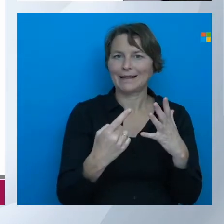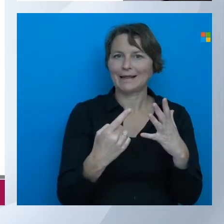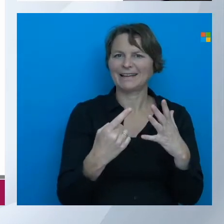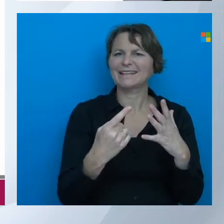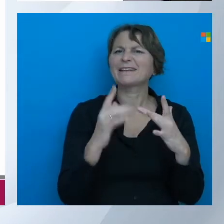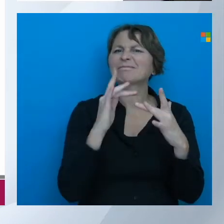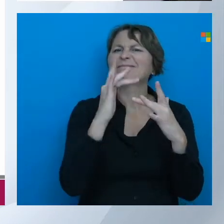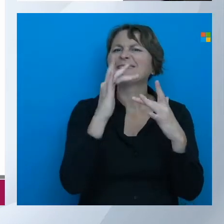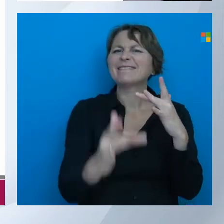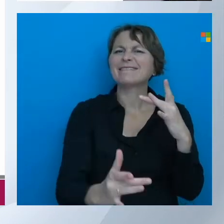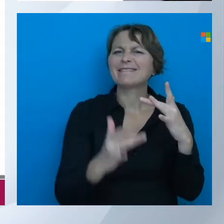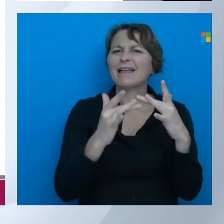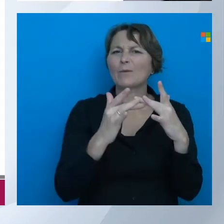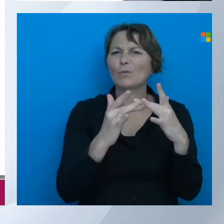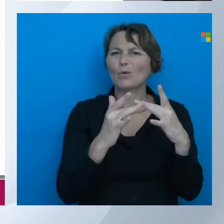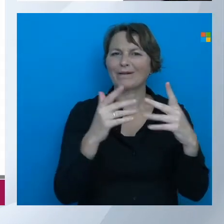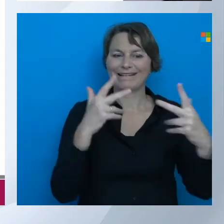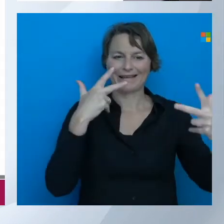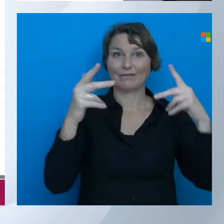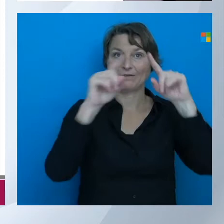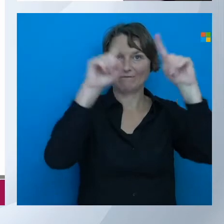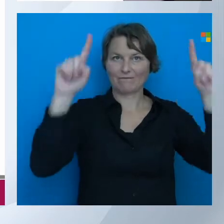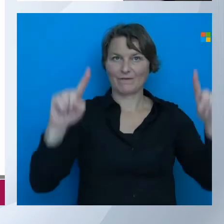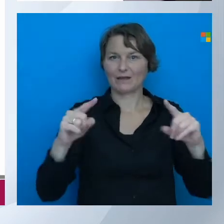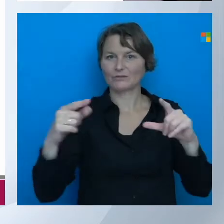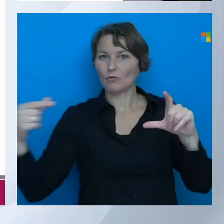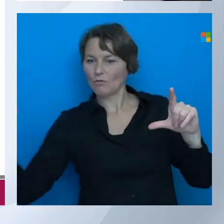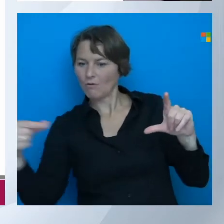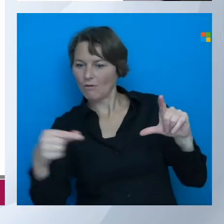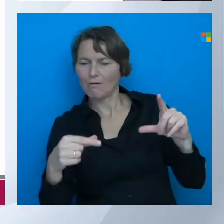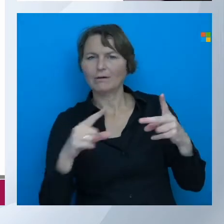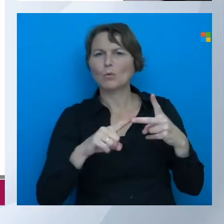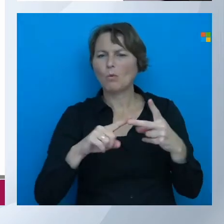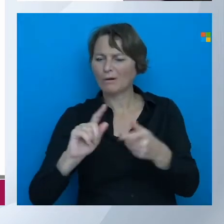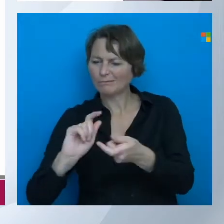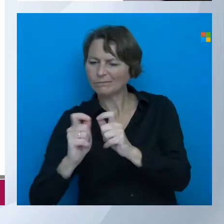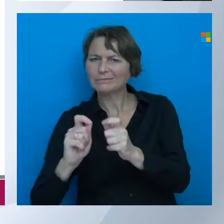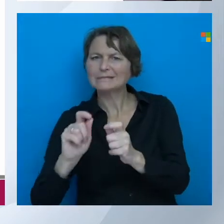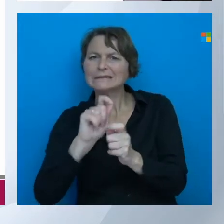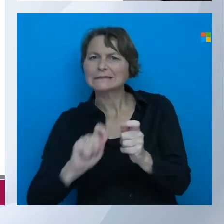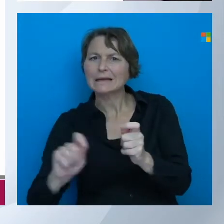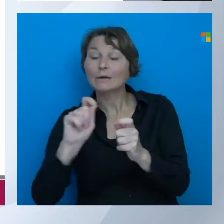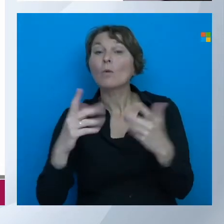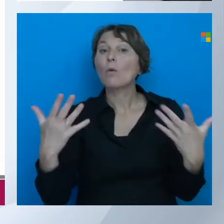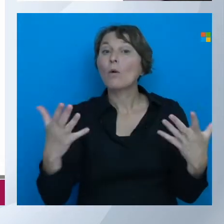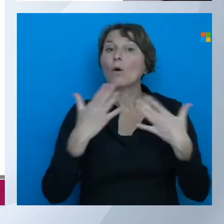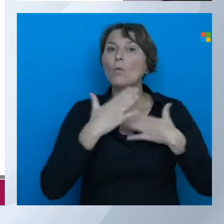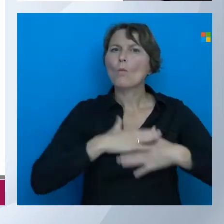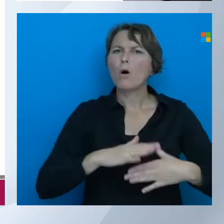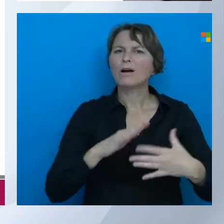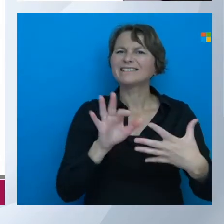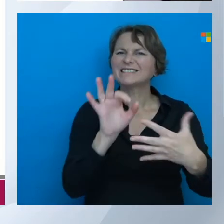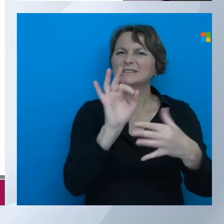network settings. Or to specify a public IP address in case you need one.